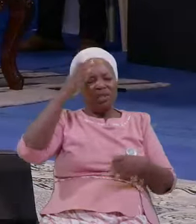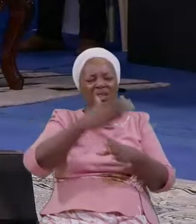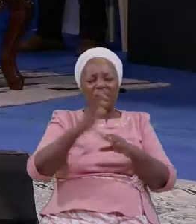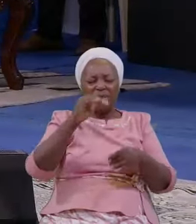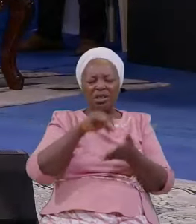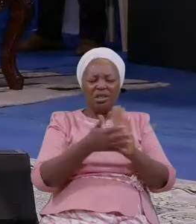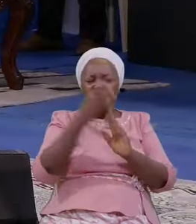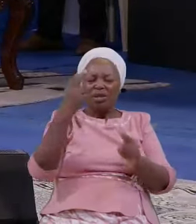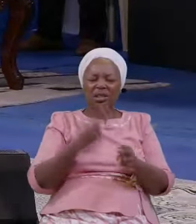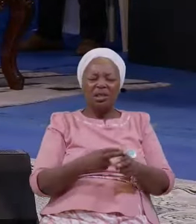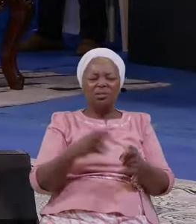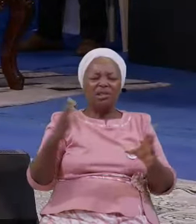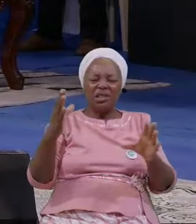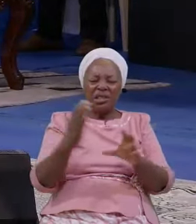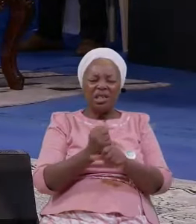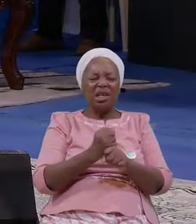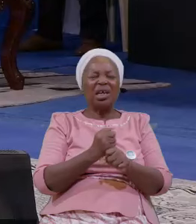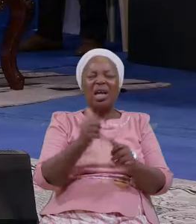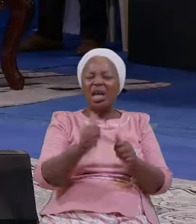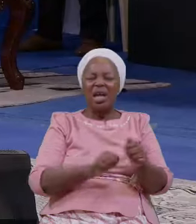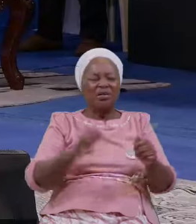Take every sickness away.